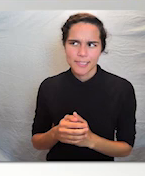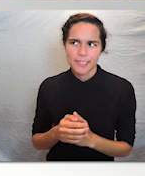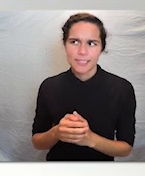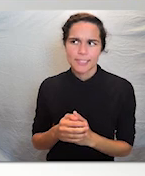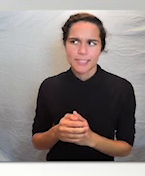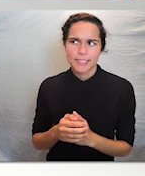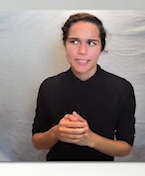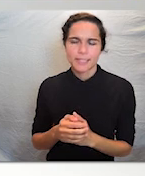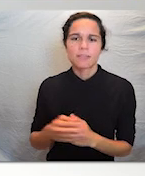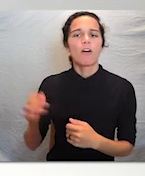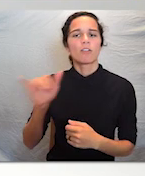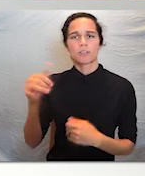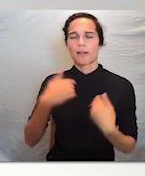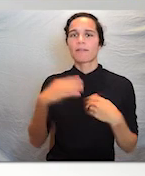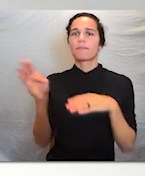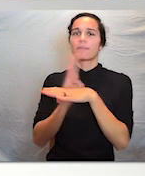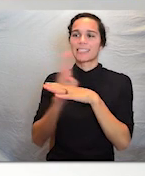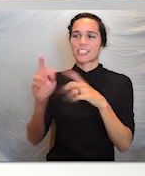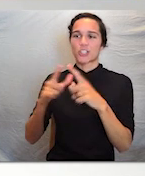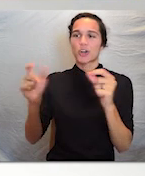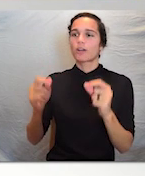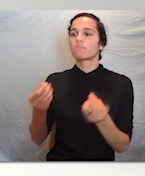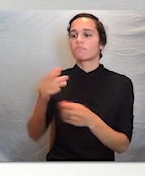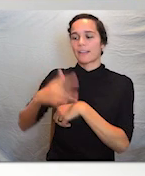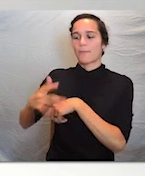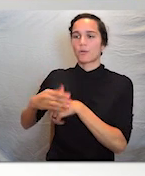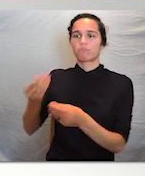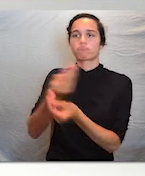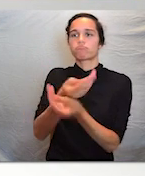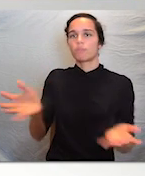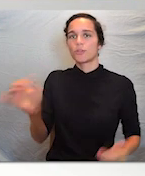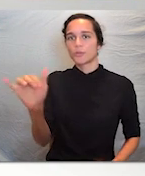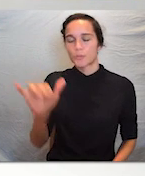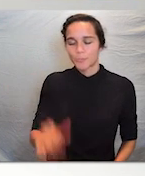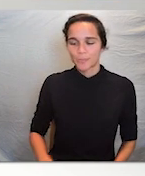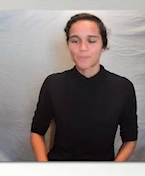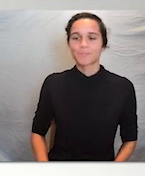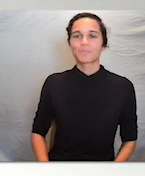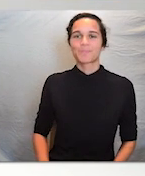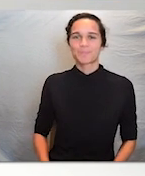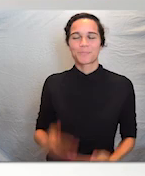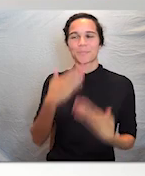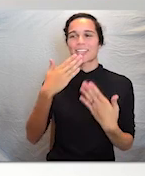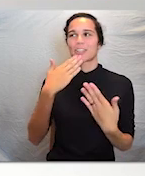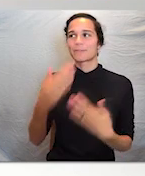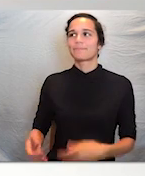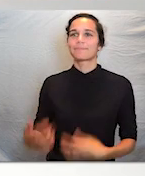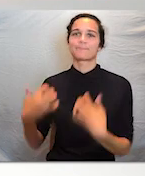I'd be more than happy to help in any way. Thank you.